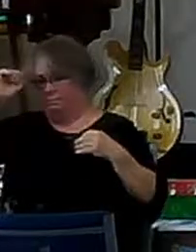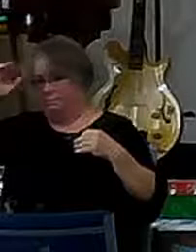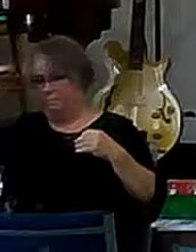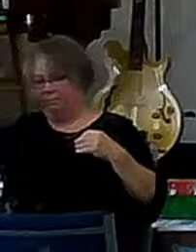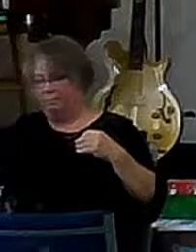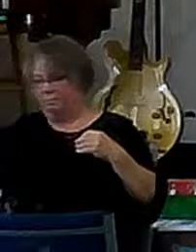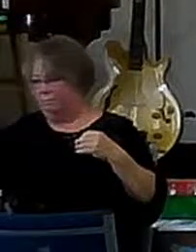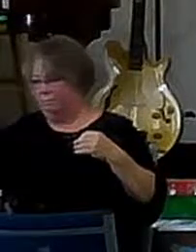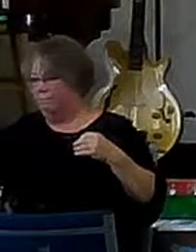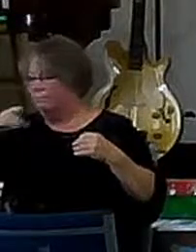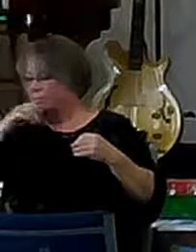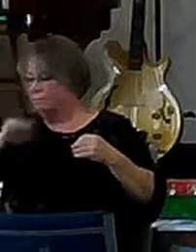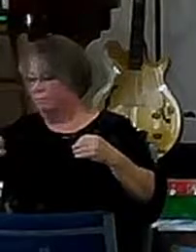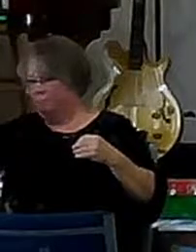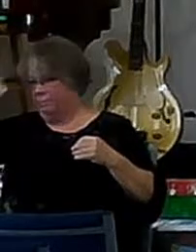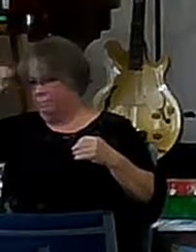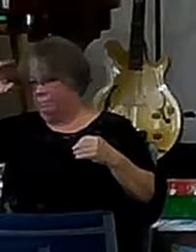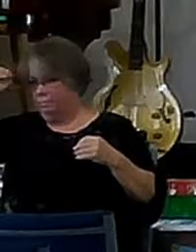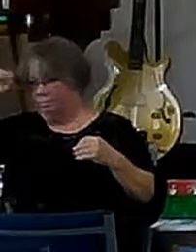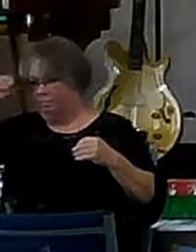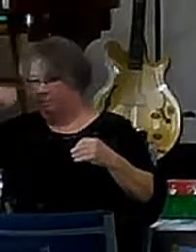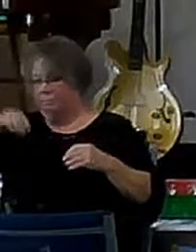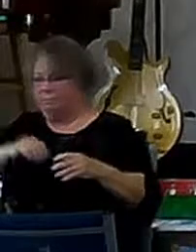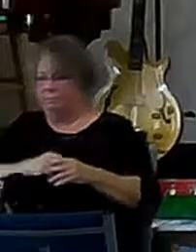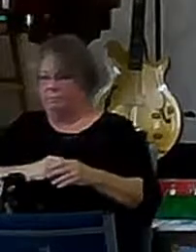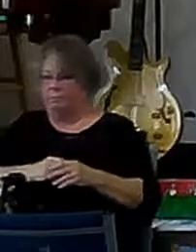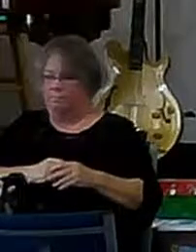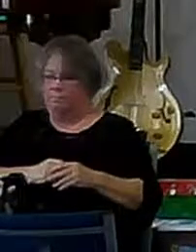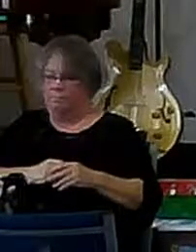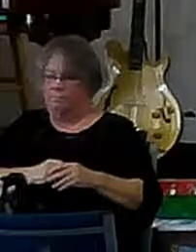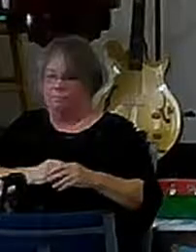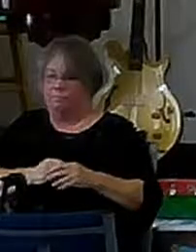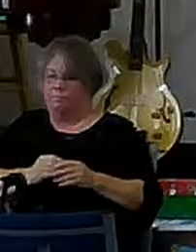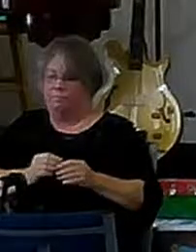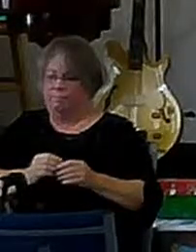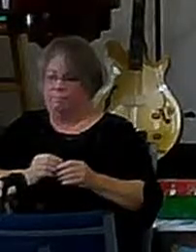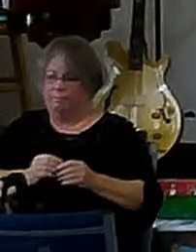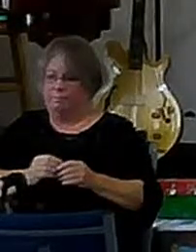being men. It was not a fair fight. It also wasn't a fight.